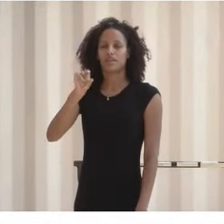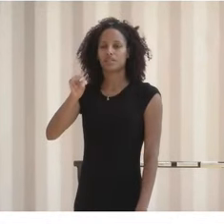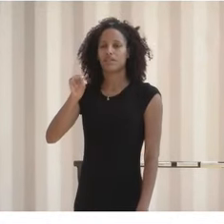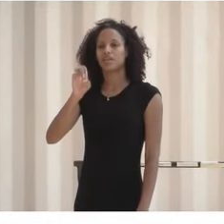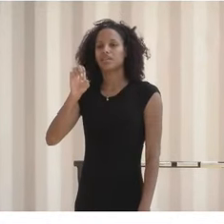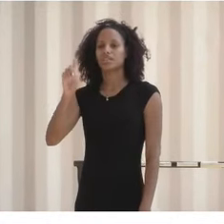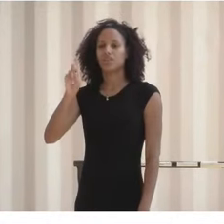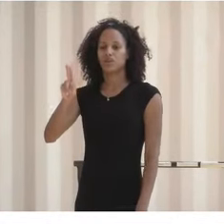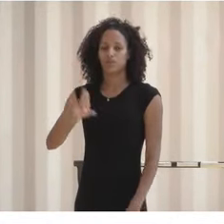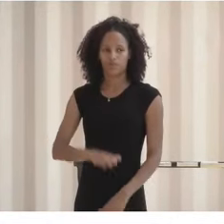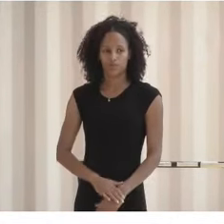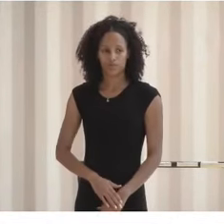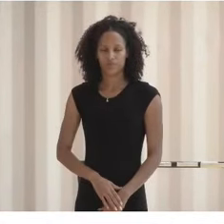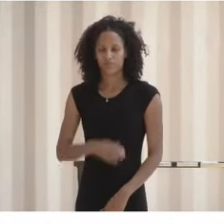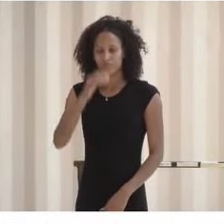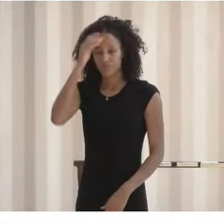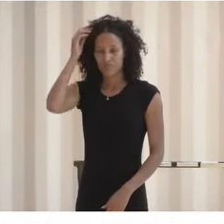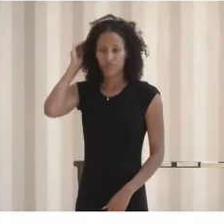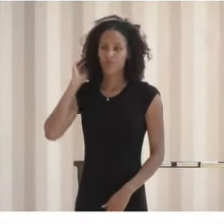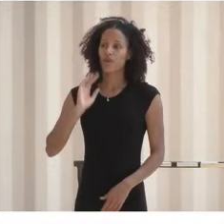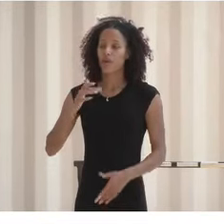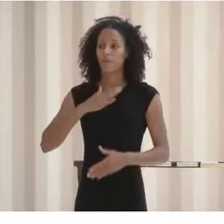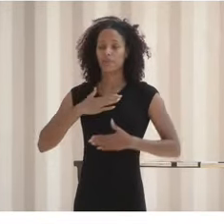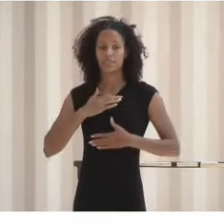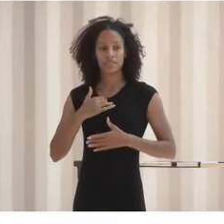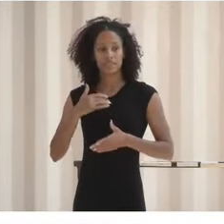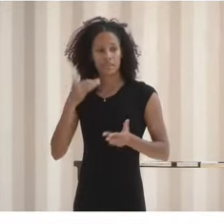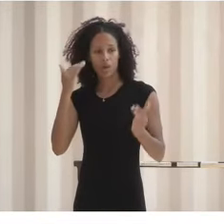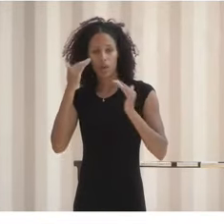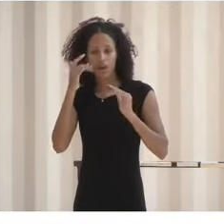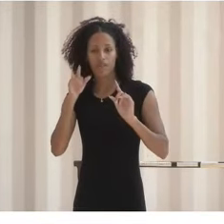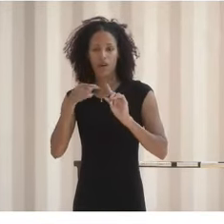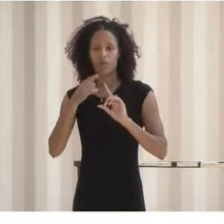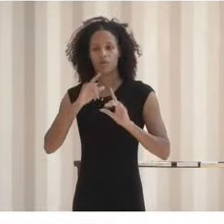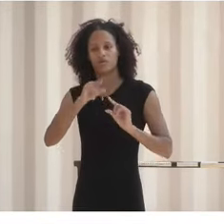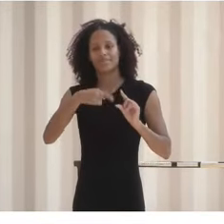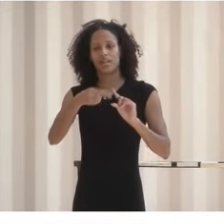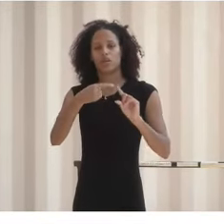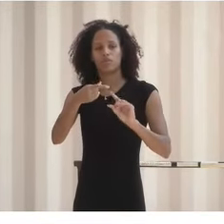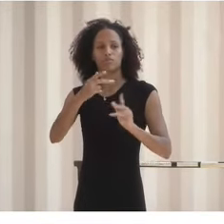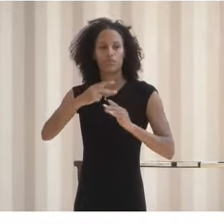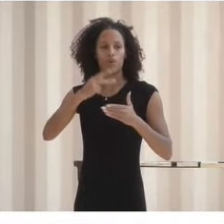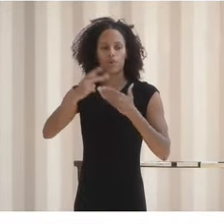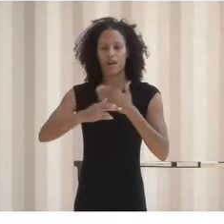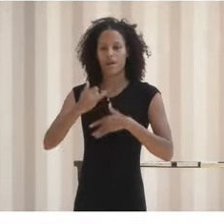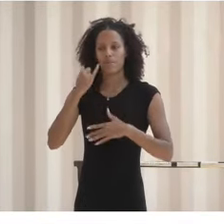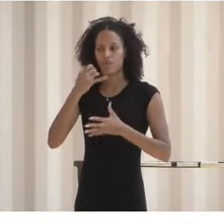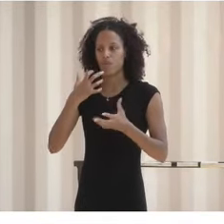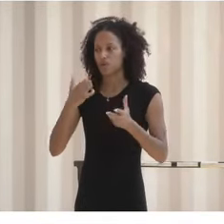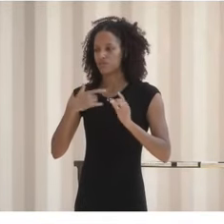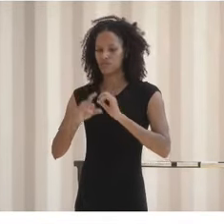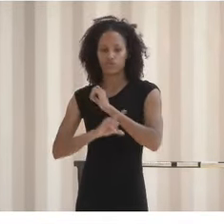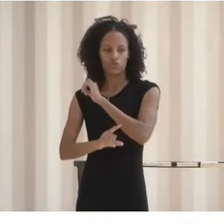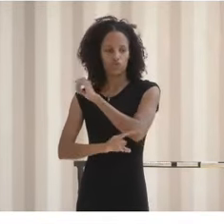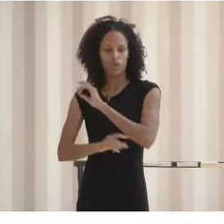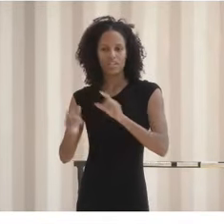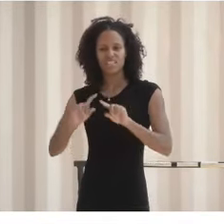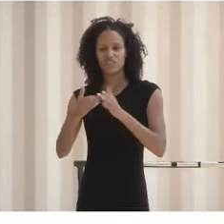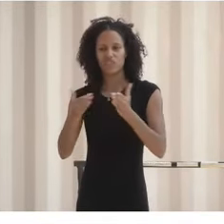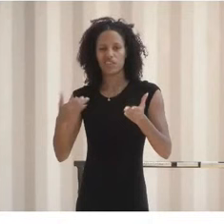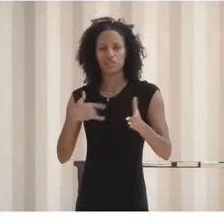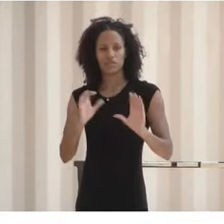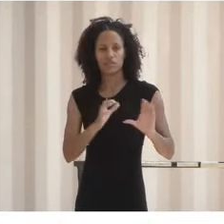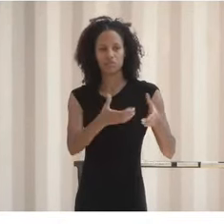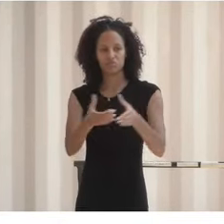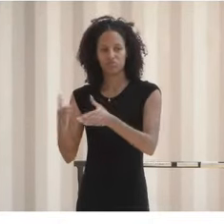festival.si.edu. Please be considerate of our recycling program and make sure if you want to discard items, you put them in their proper receptacles.